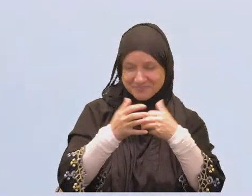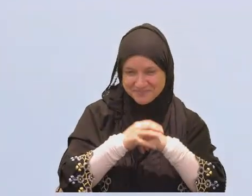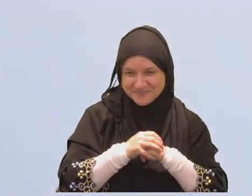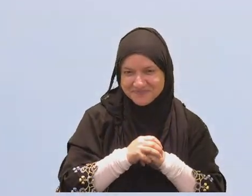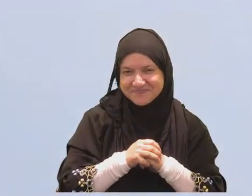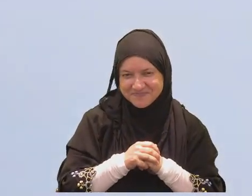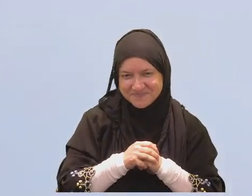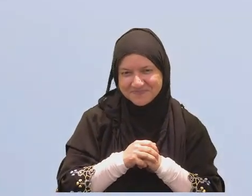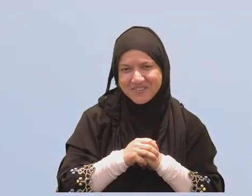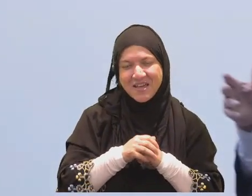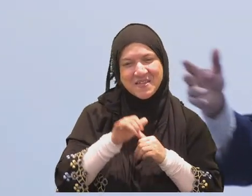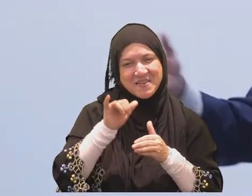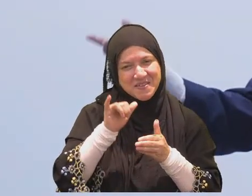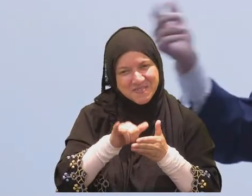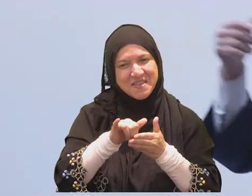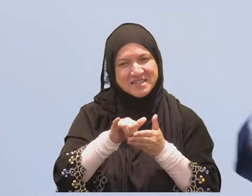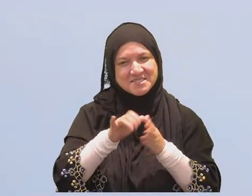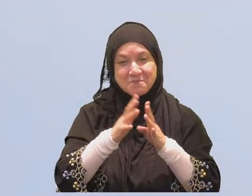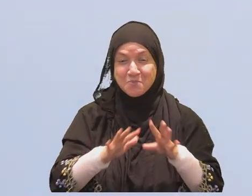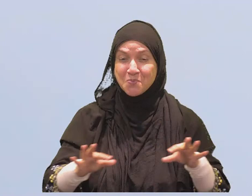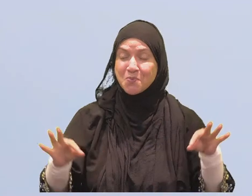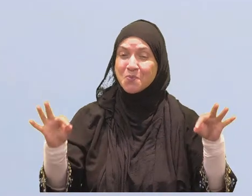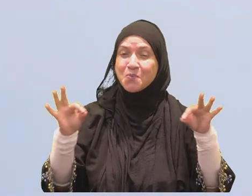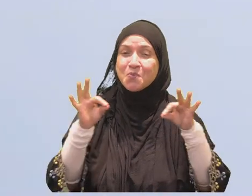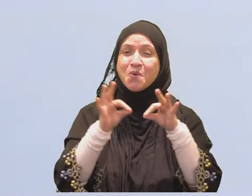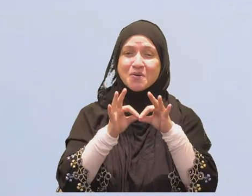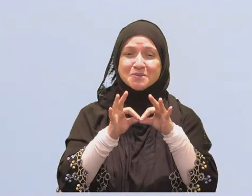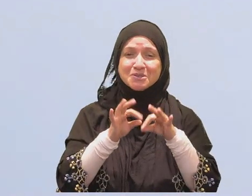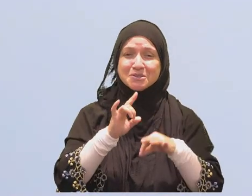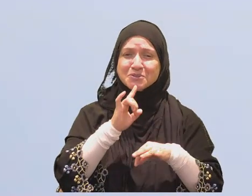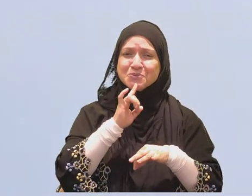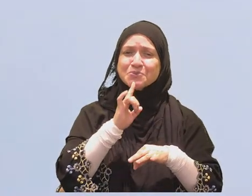If you don't believe it, go for a week without eating